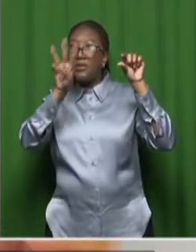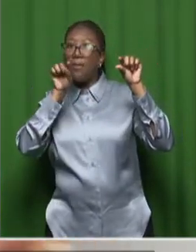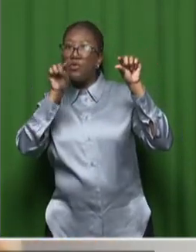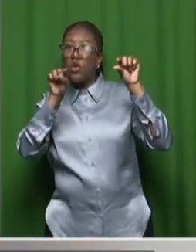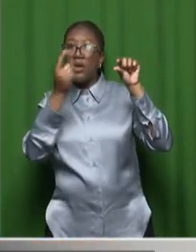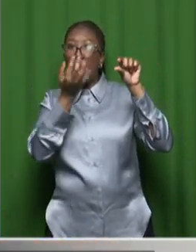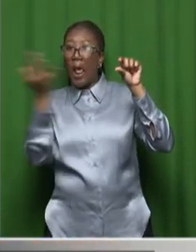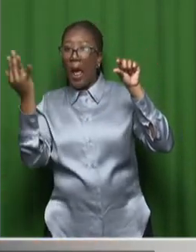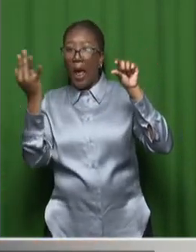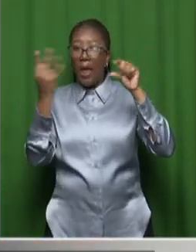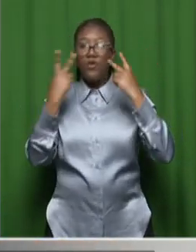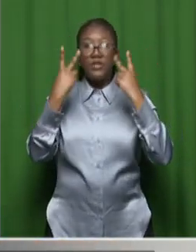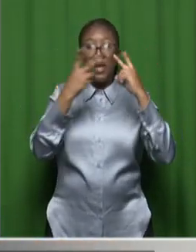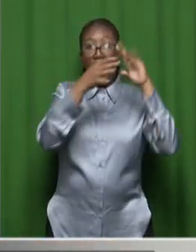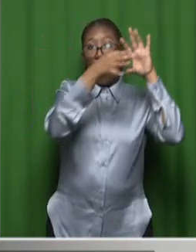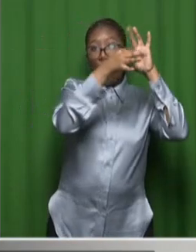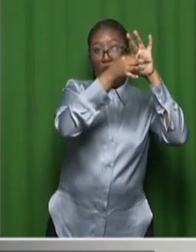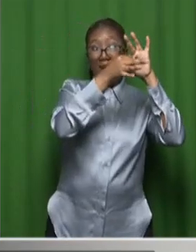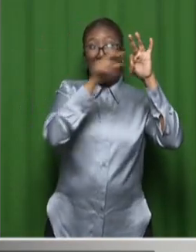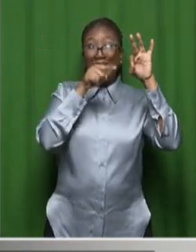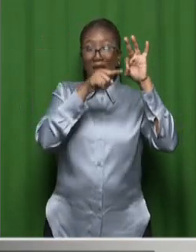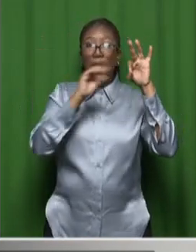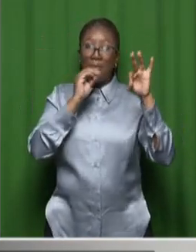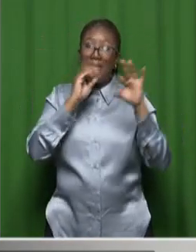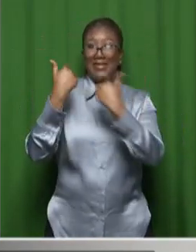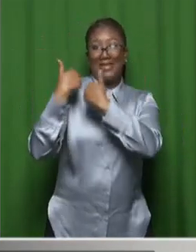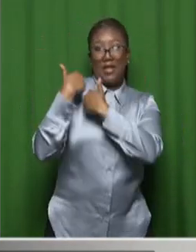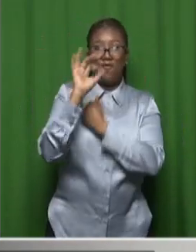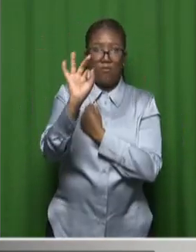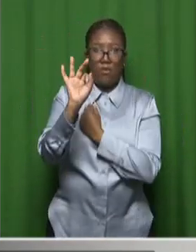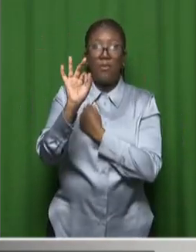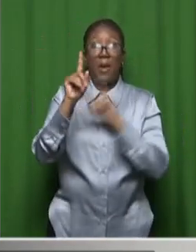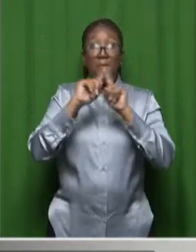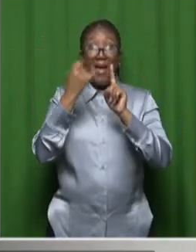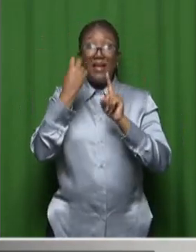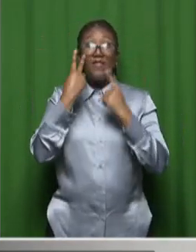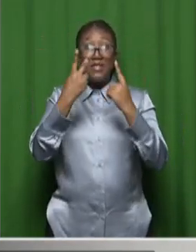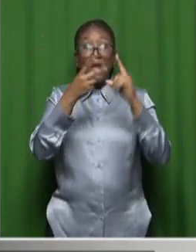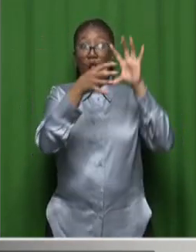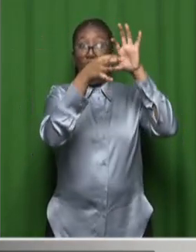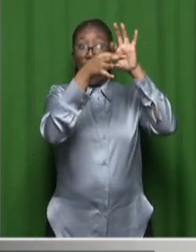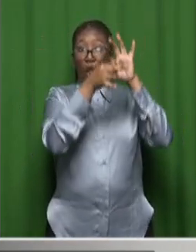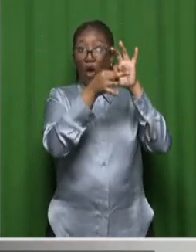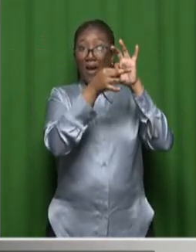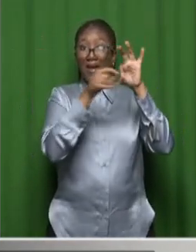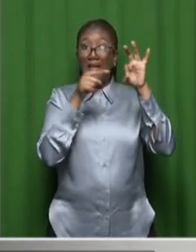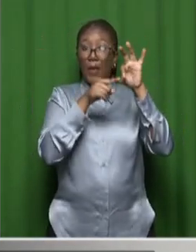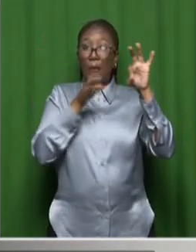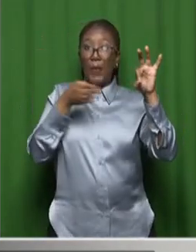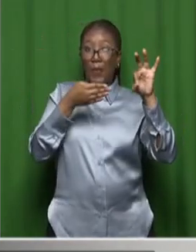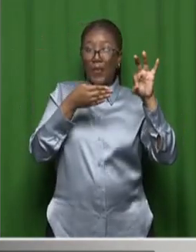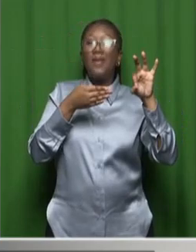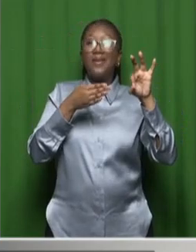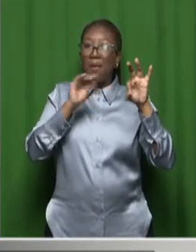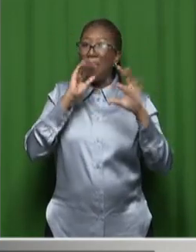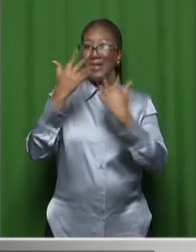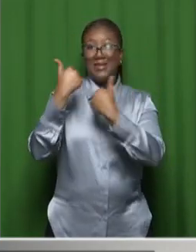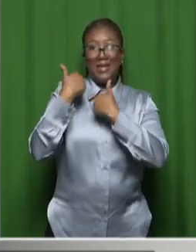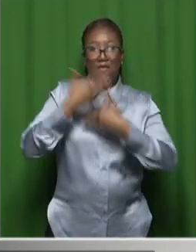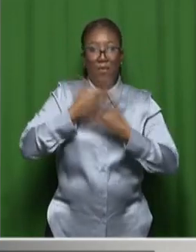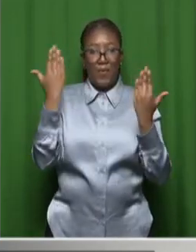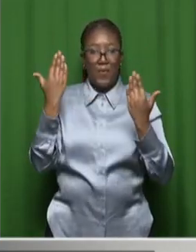That's where you would see that this website I'm going to is a legitimate and a secure network or a secure website. Now,